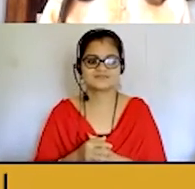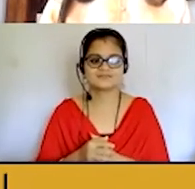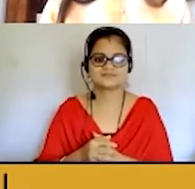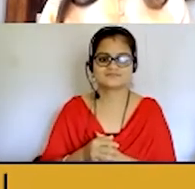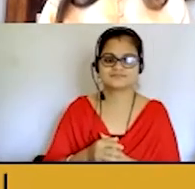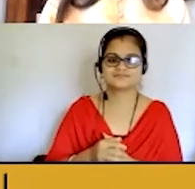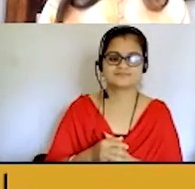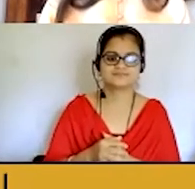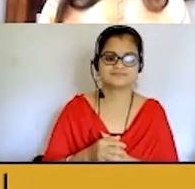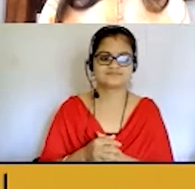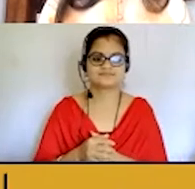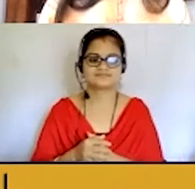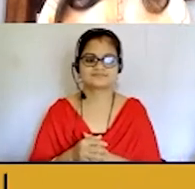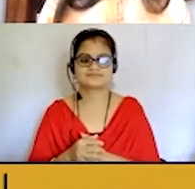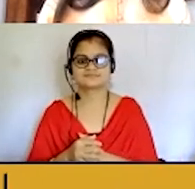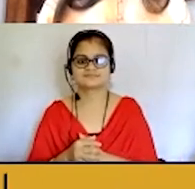Okay.